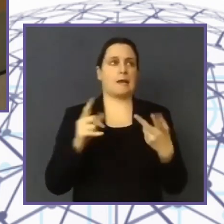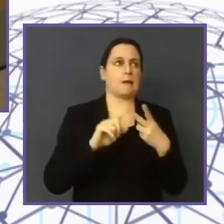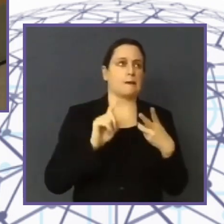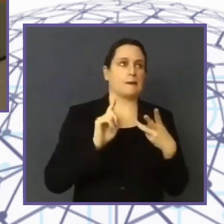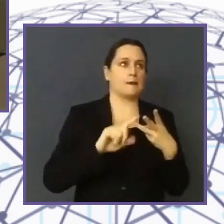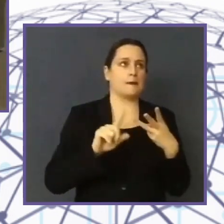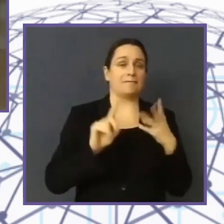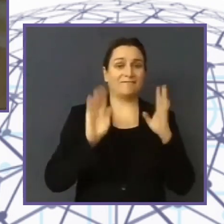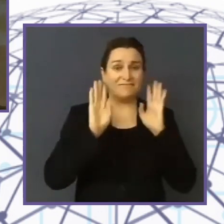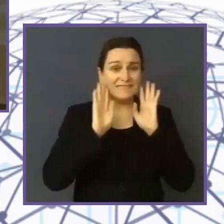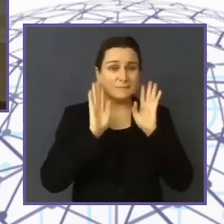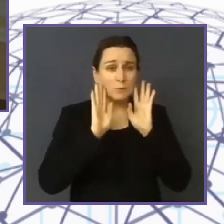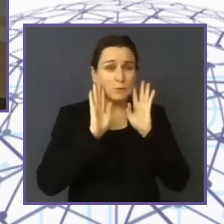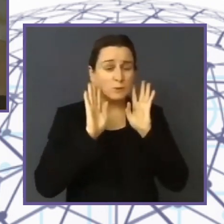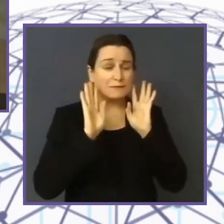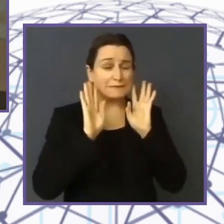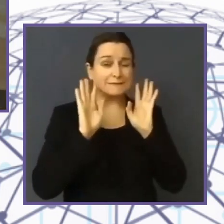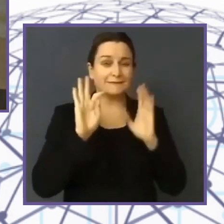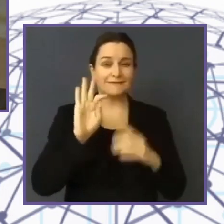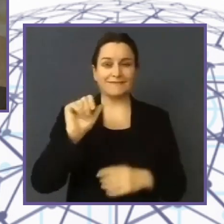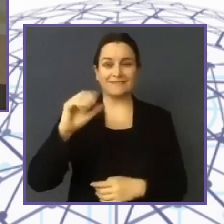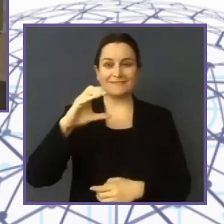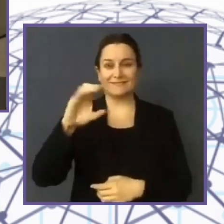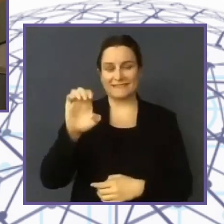And I just wanted to say that it's